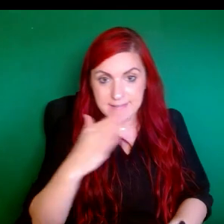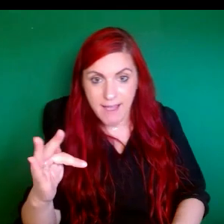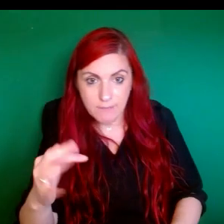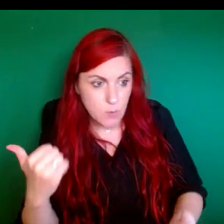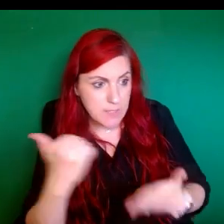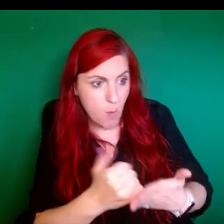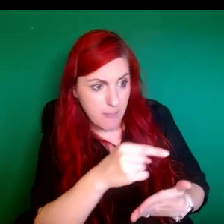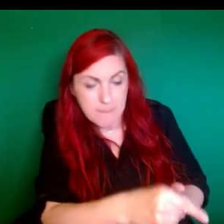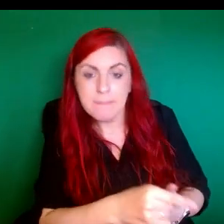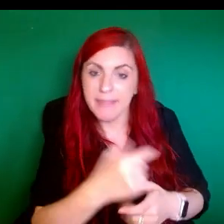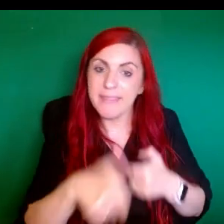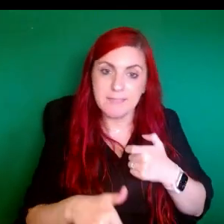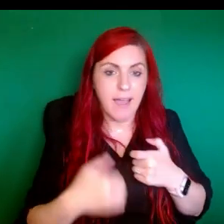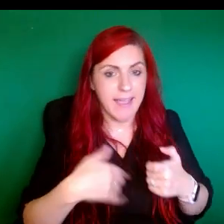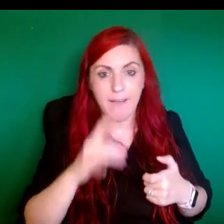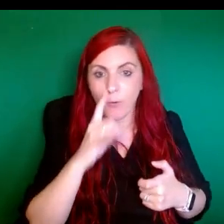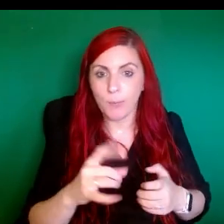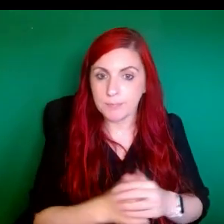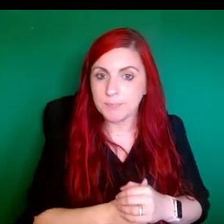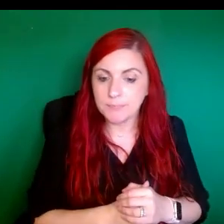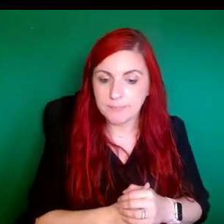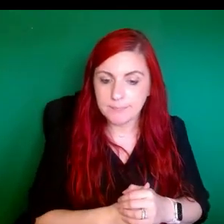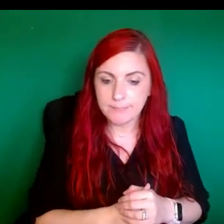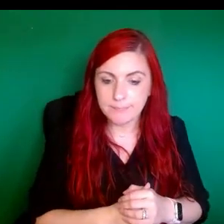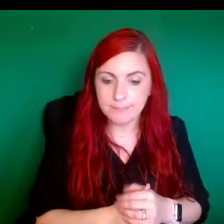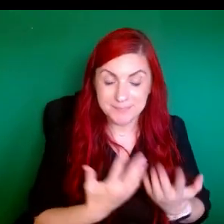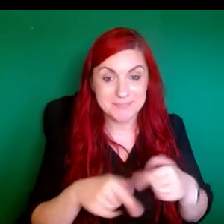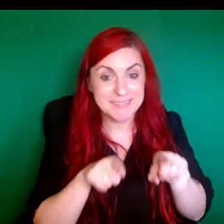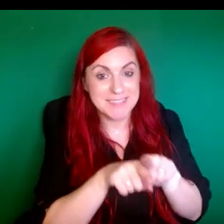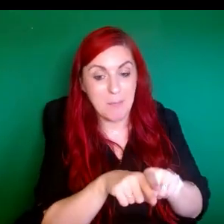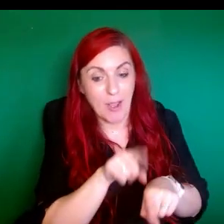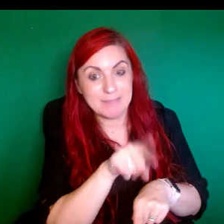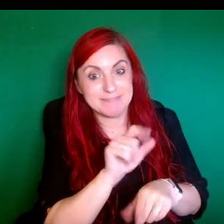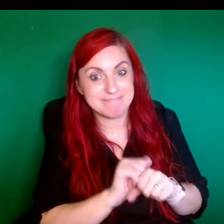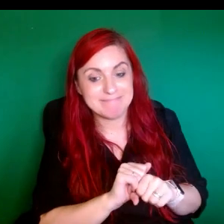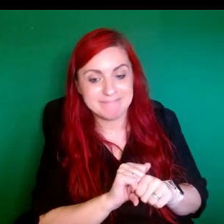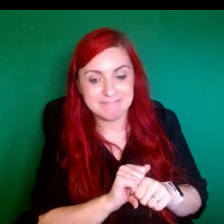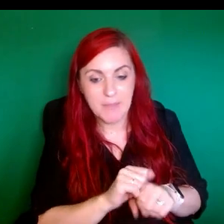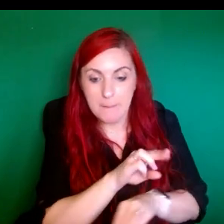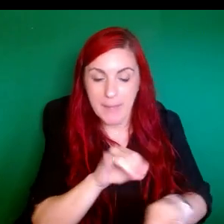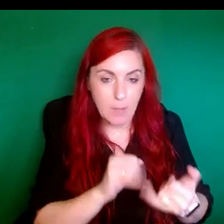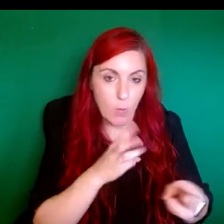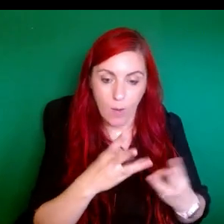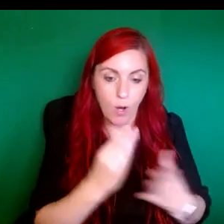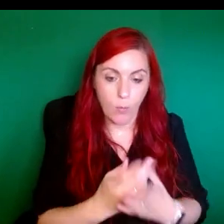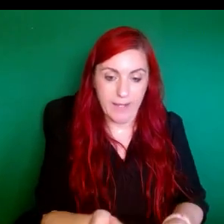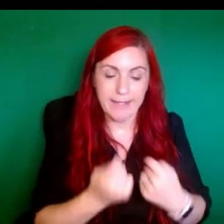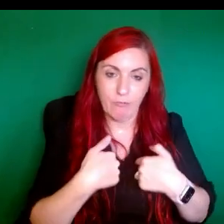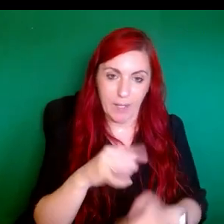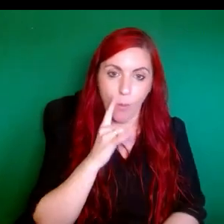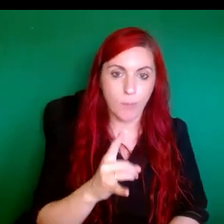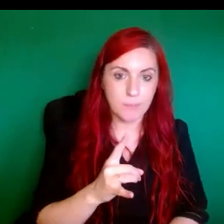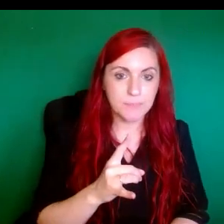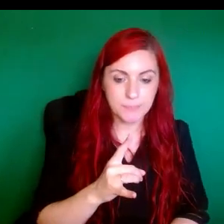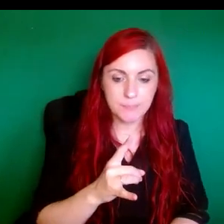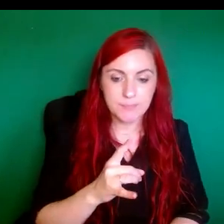much. Similarly to Gillian, Alva, the people that I work with give me great hope, both the staff teams and